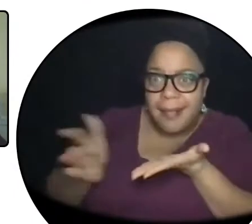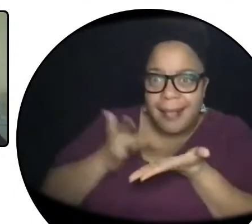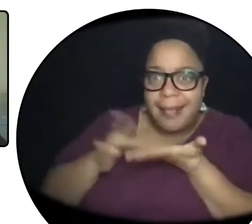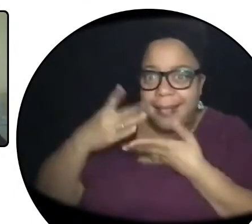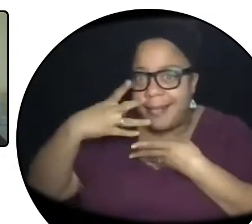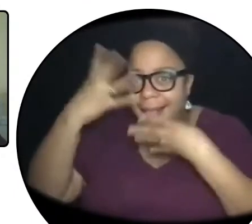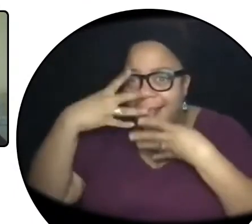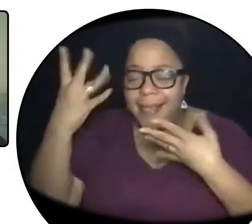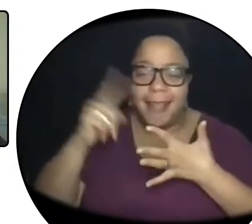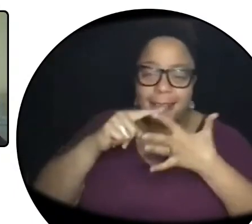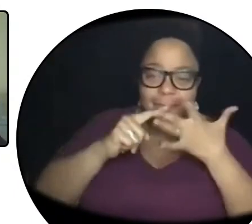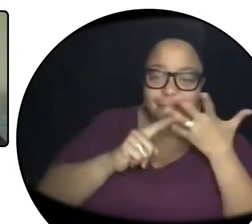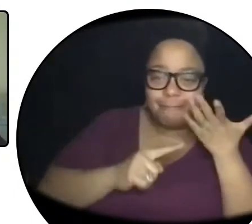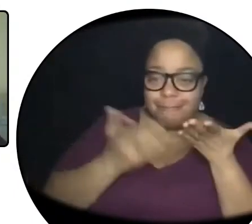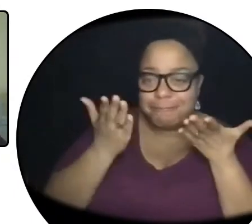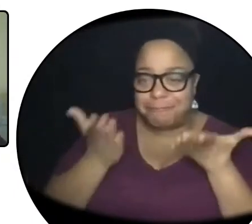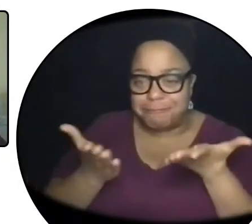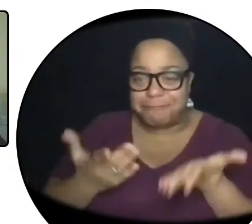radical, free,